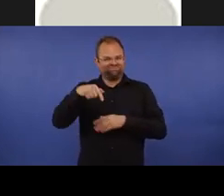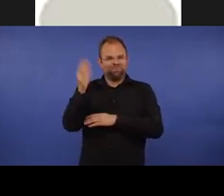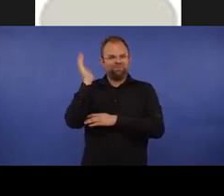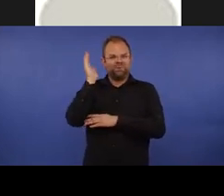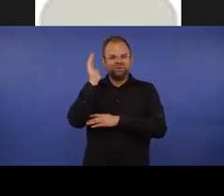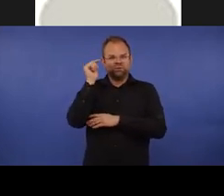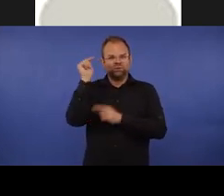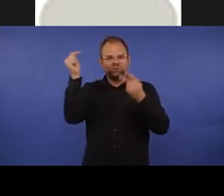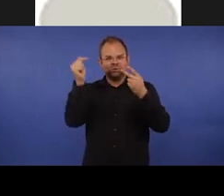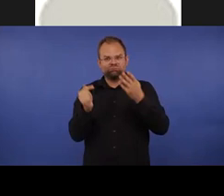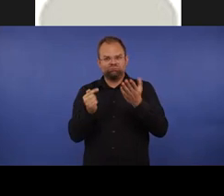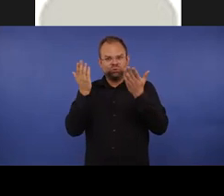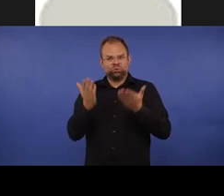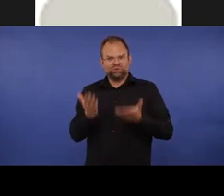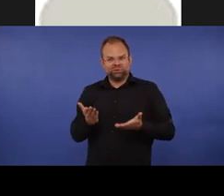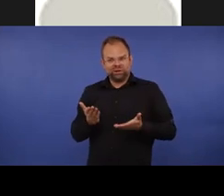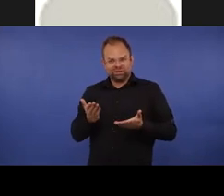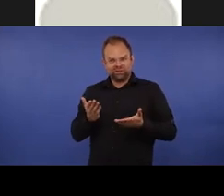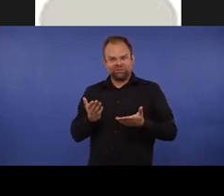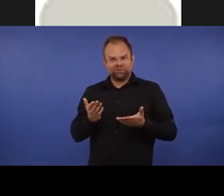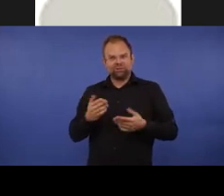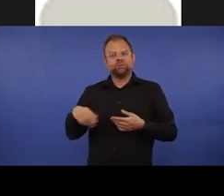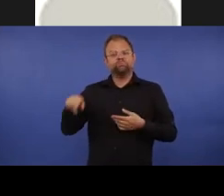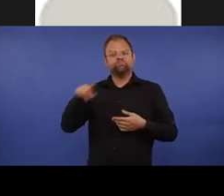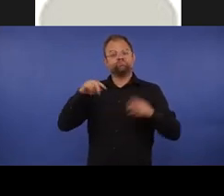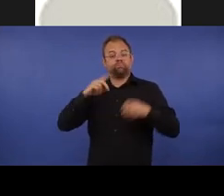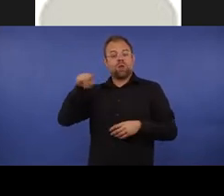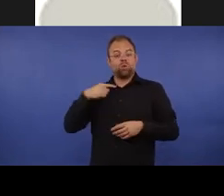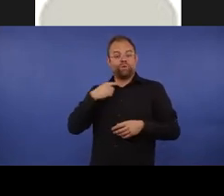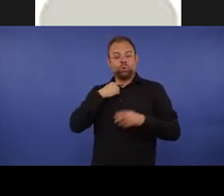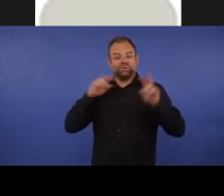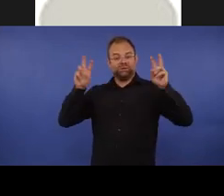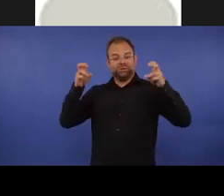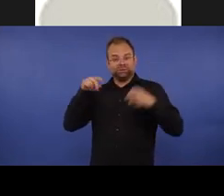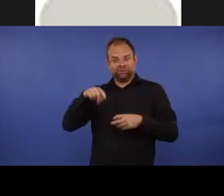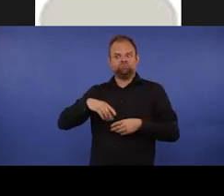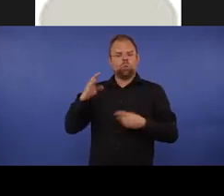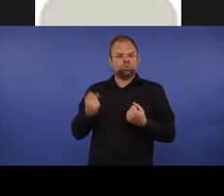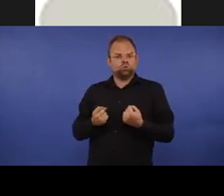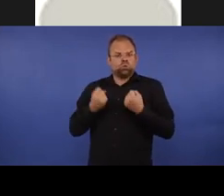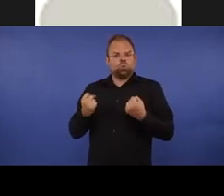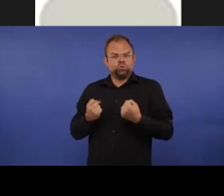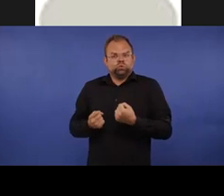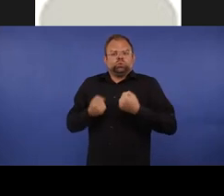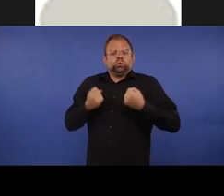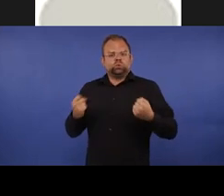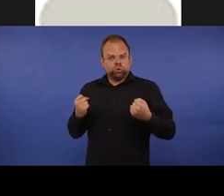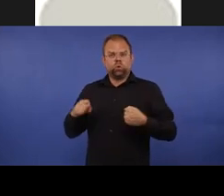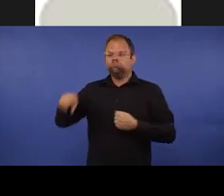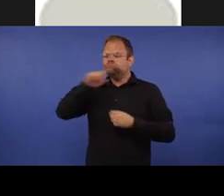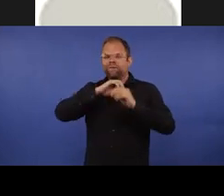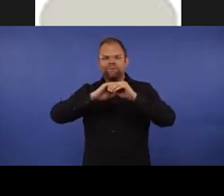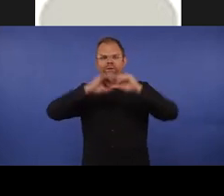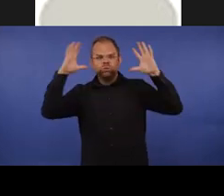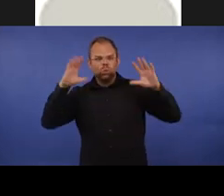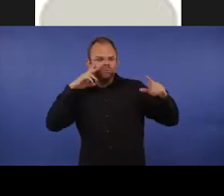similar. We are fighting for equality. And we believe that independent living is one of the critical elements that